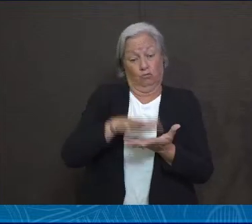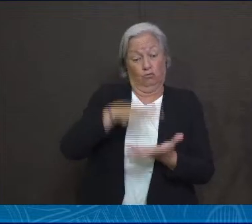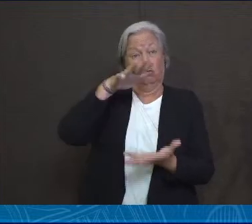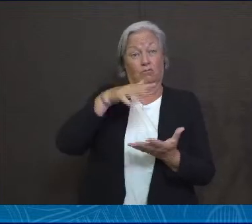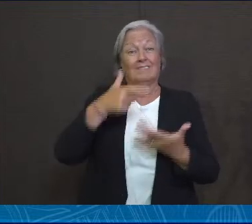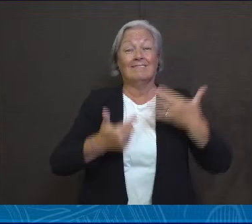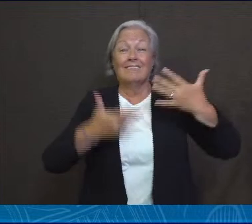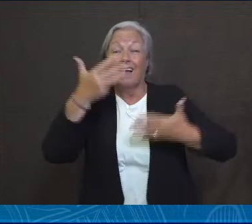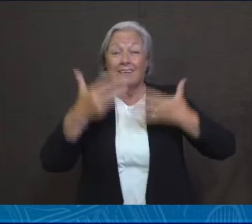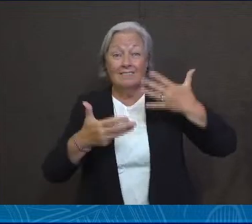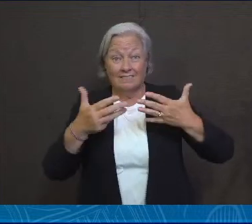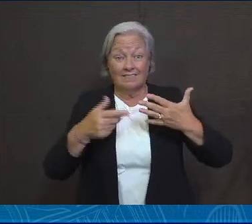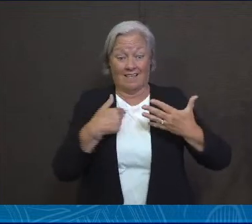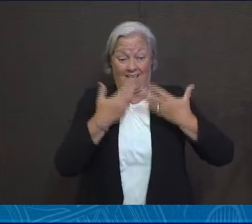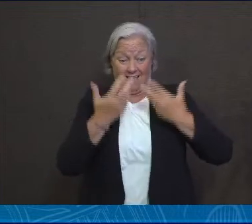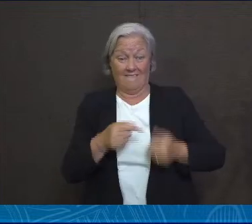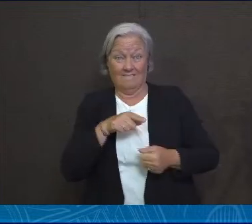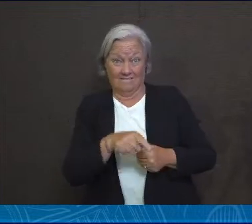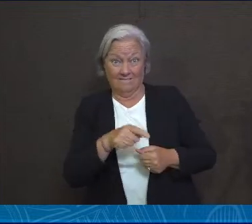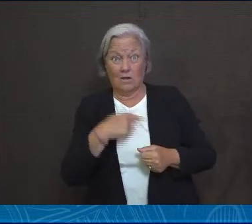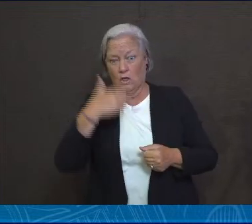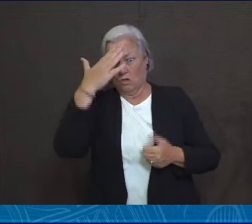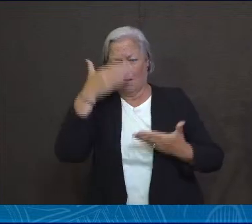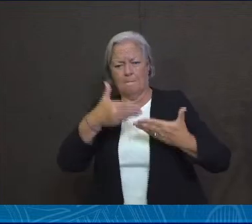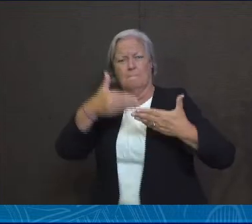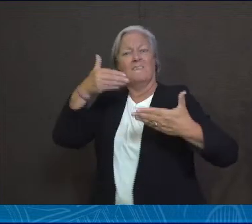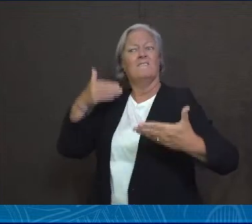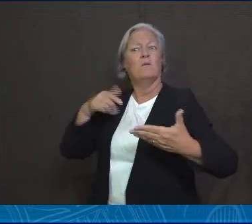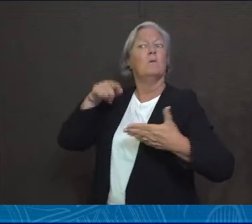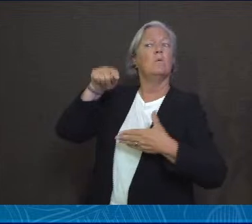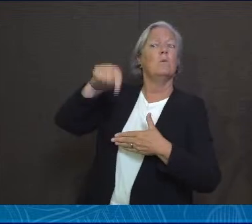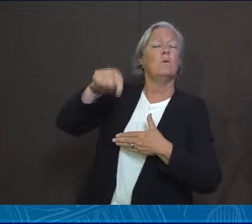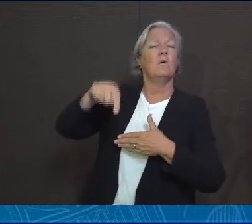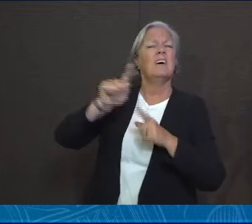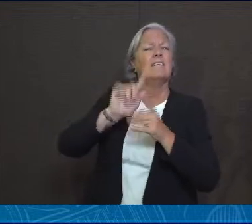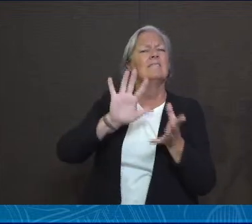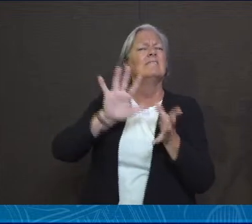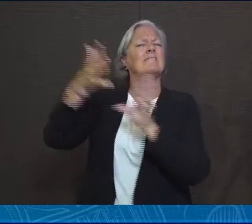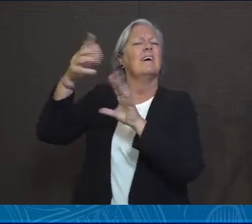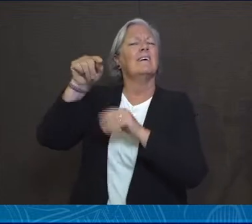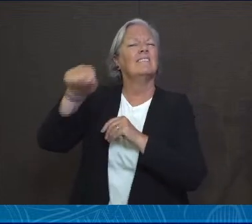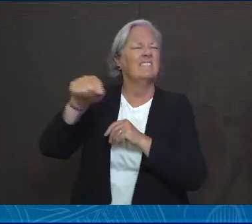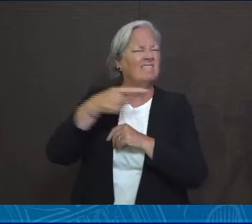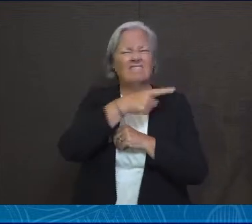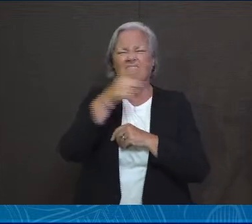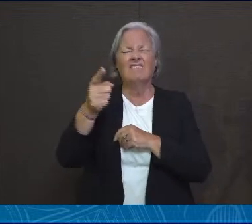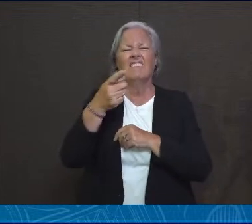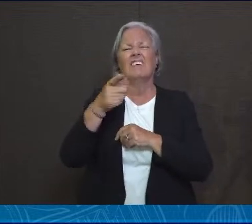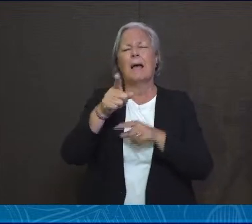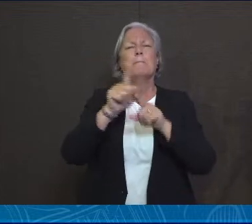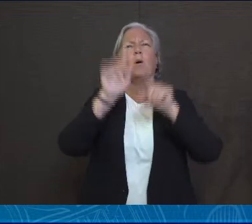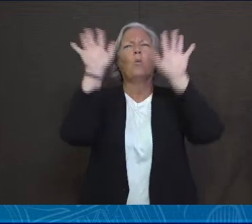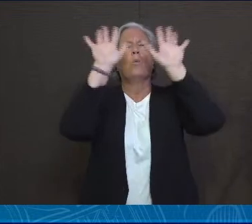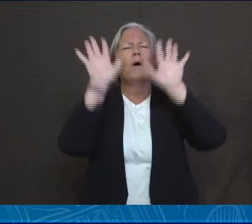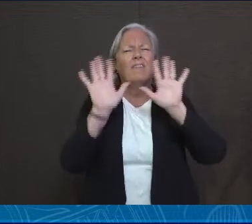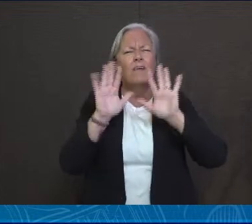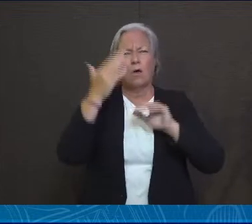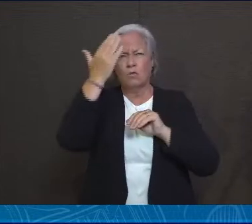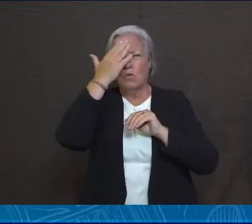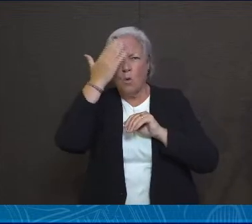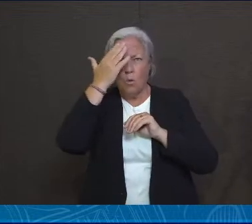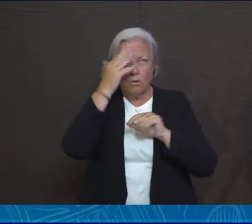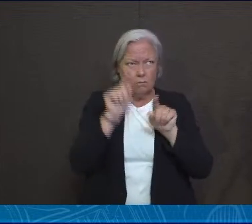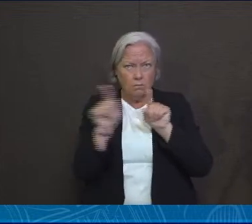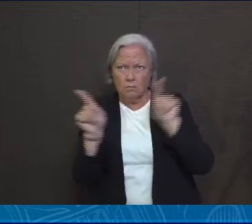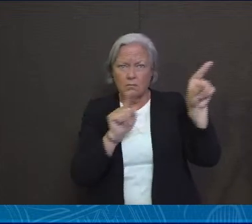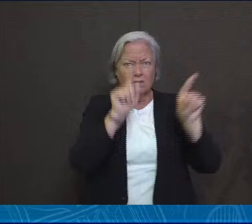knowing when a disaster is about to hit. So, all of you have your bureaus of meteorology. We work with them really, really